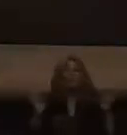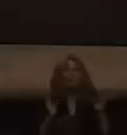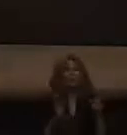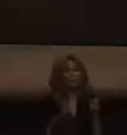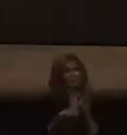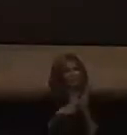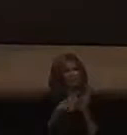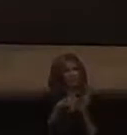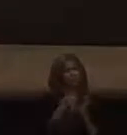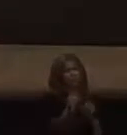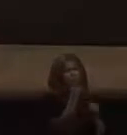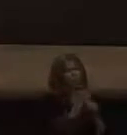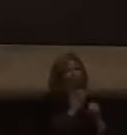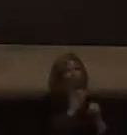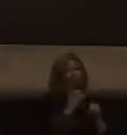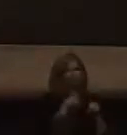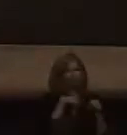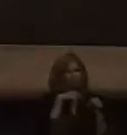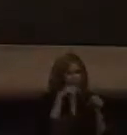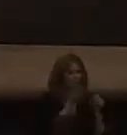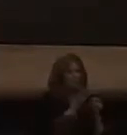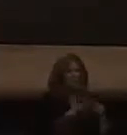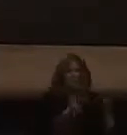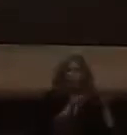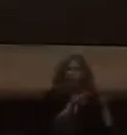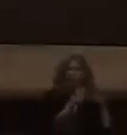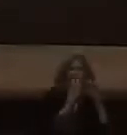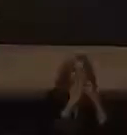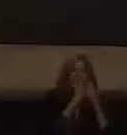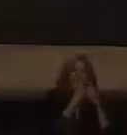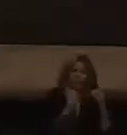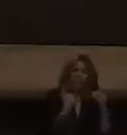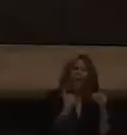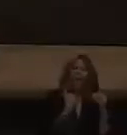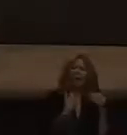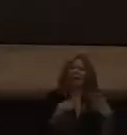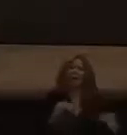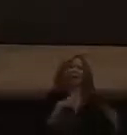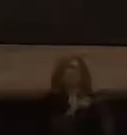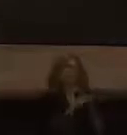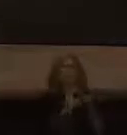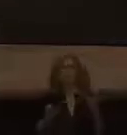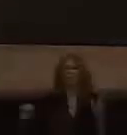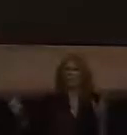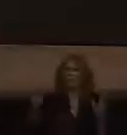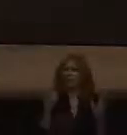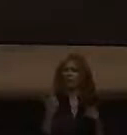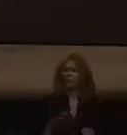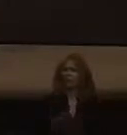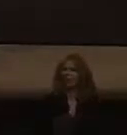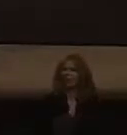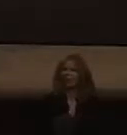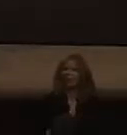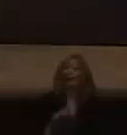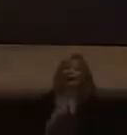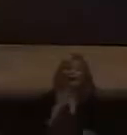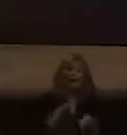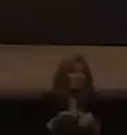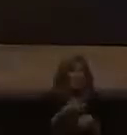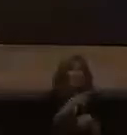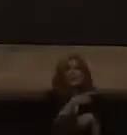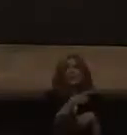you really get it. I find value in entering awards campaigns, once you're in a position to do so, of course, for